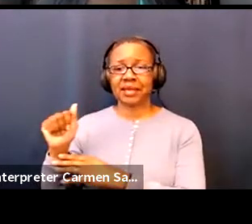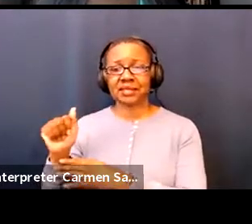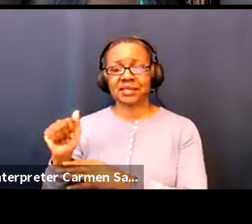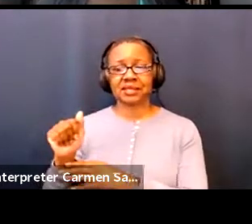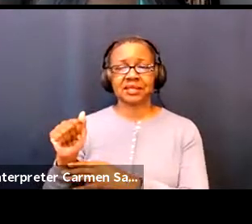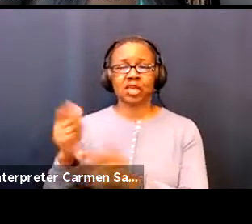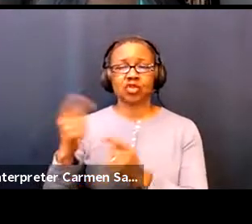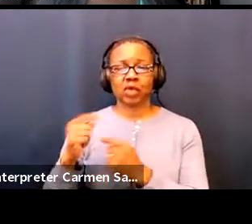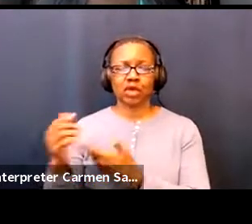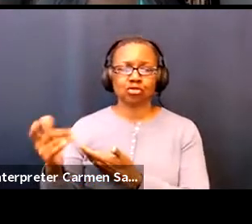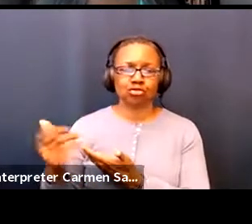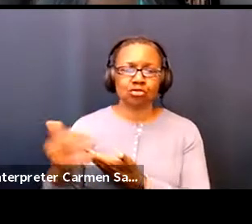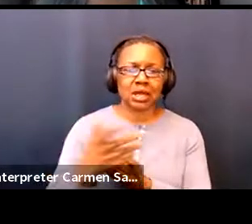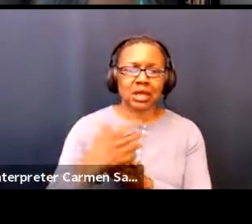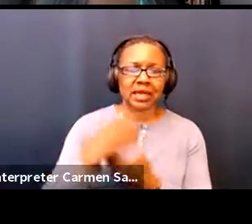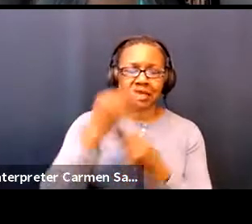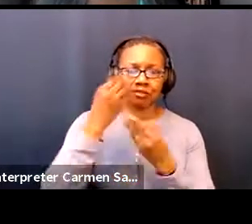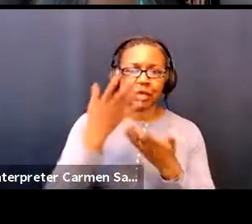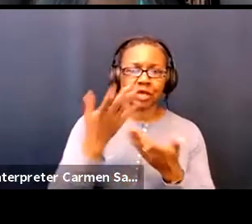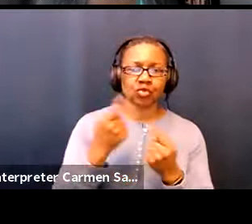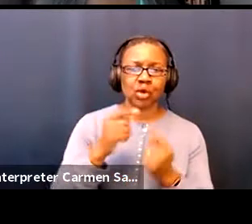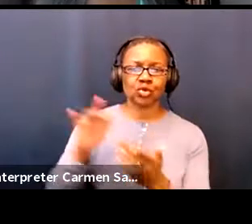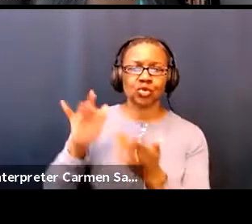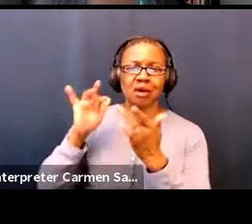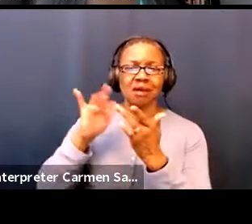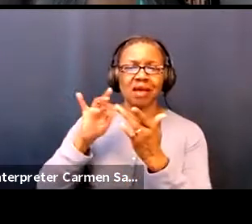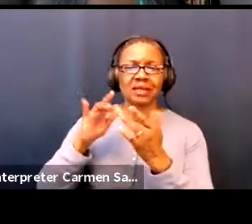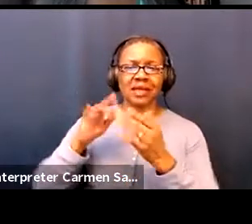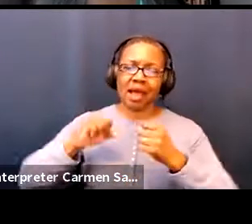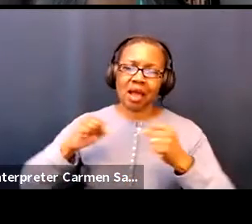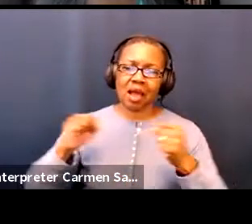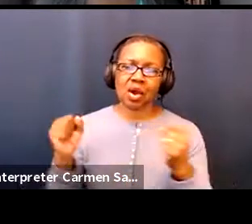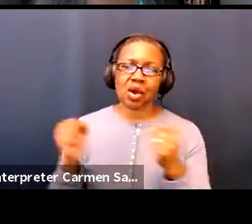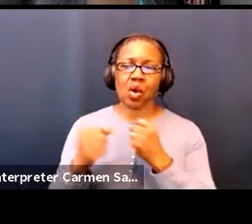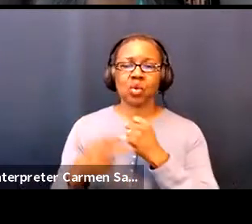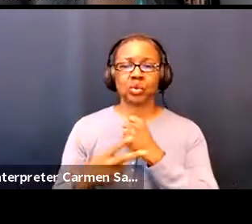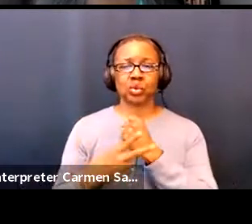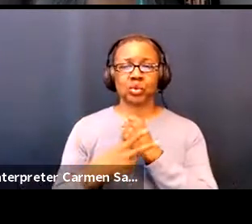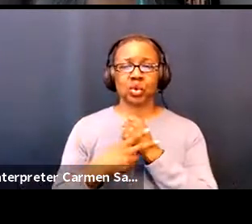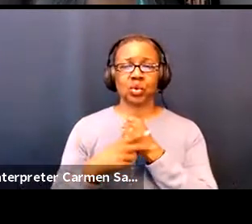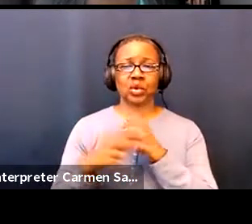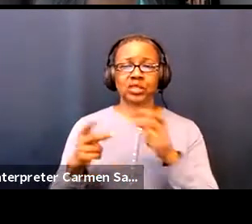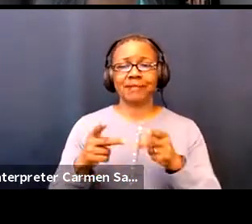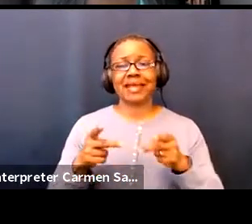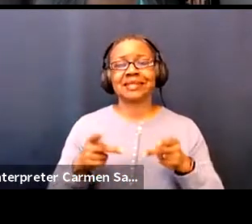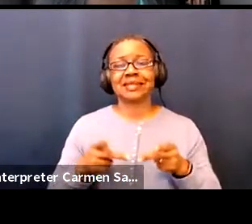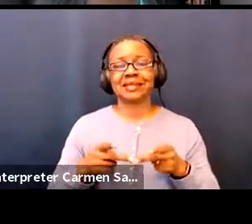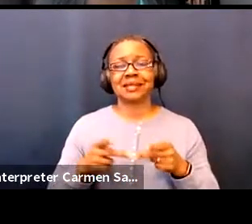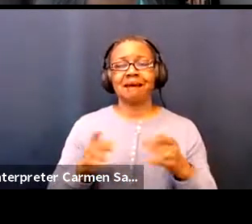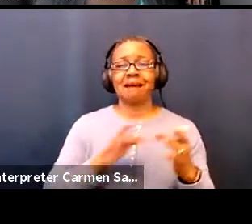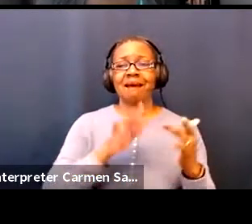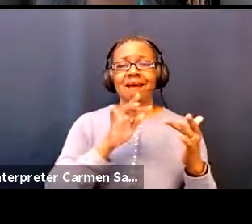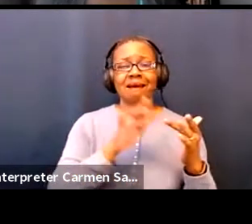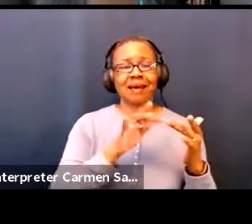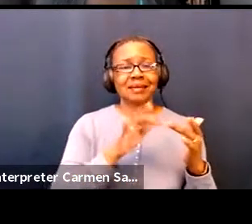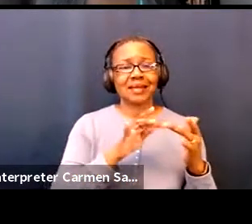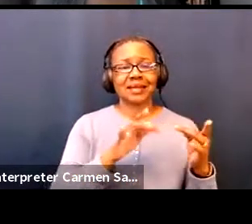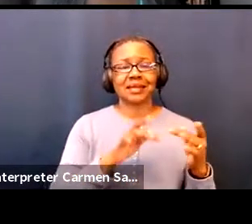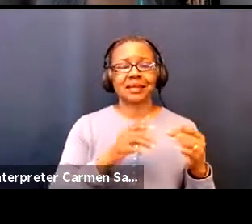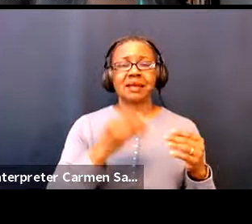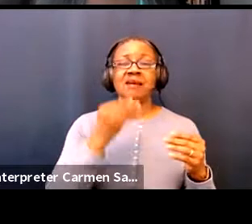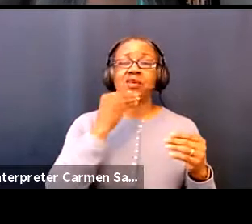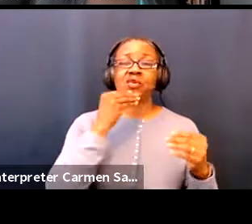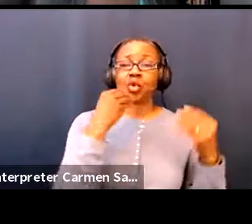much information, contacting cold storage spaces, commercial cold storage spaces, contacting